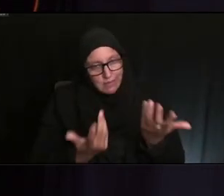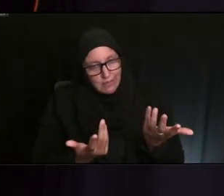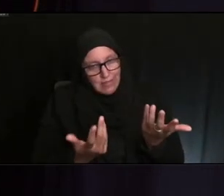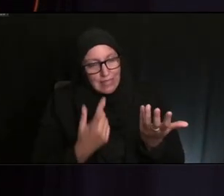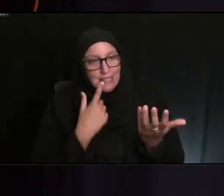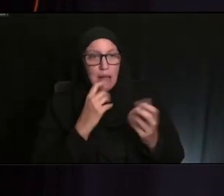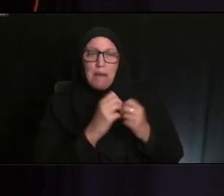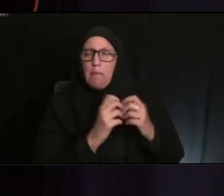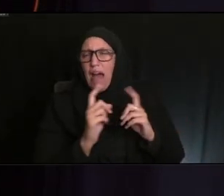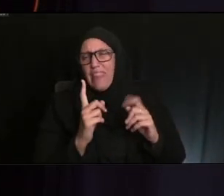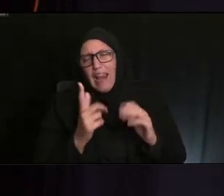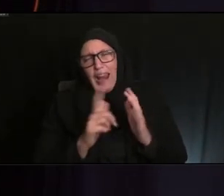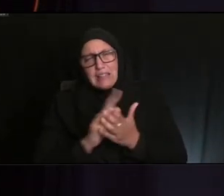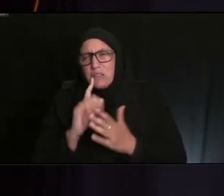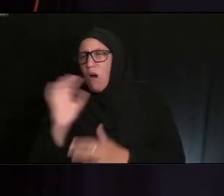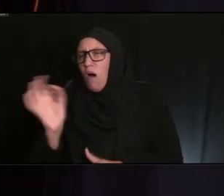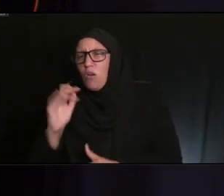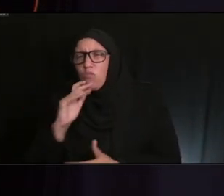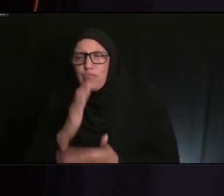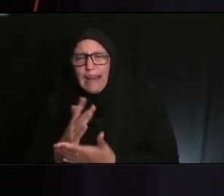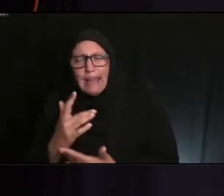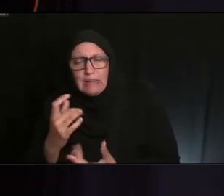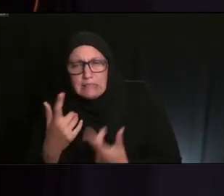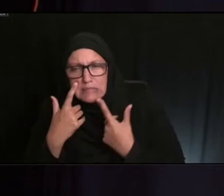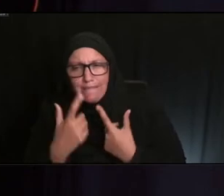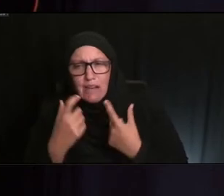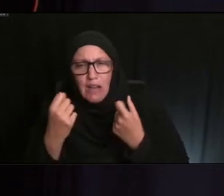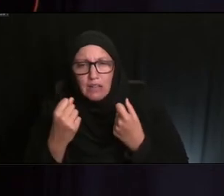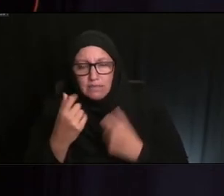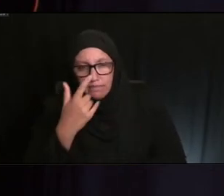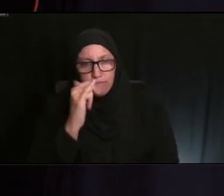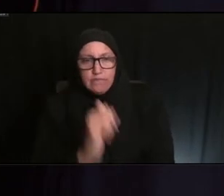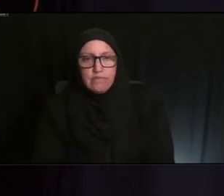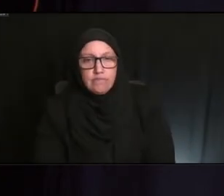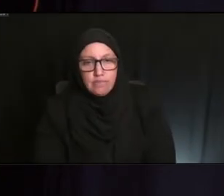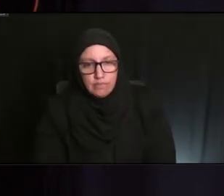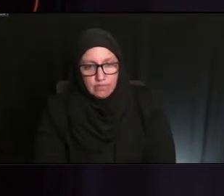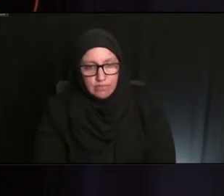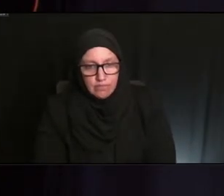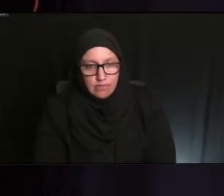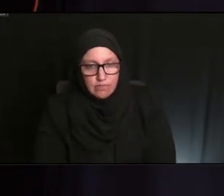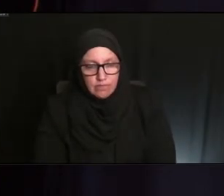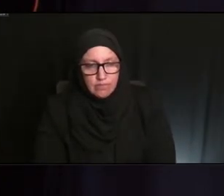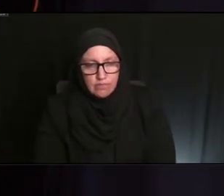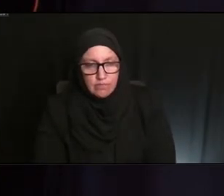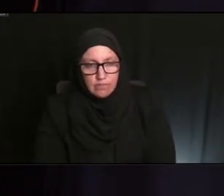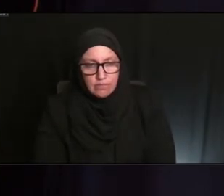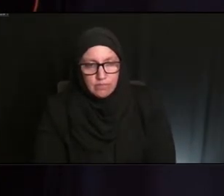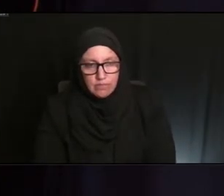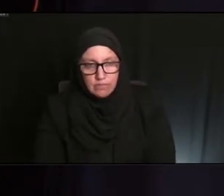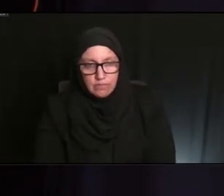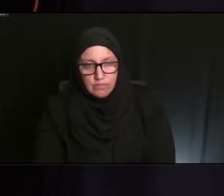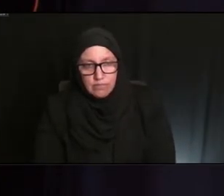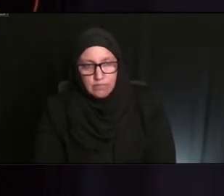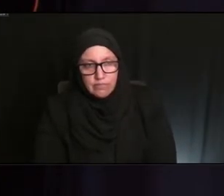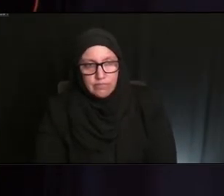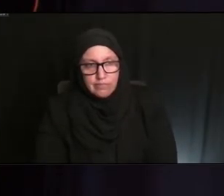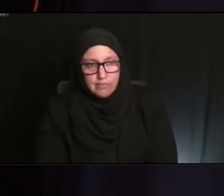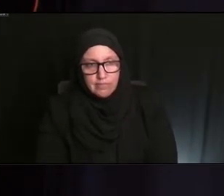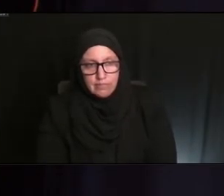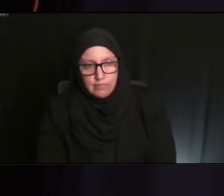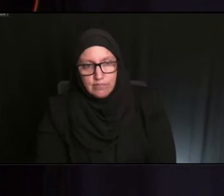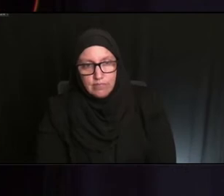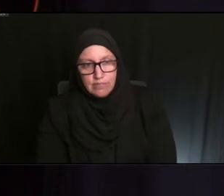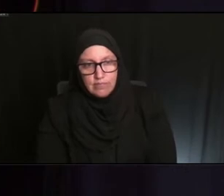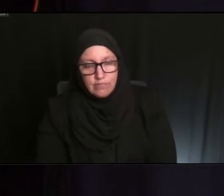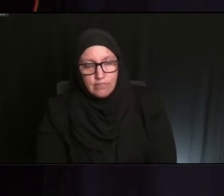he negates the rest. The problem is what we have with us is what's left over of the teachings of Ahlul Bayt. There are